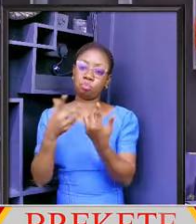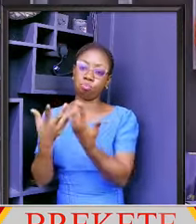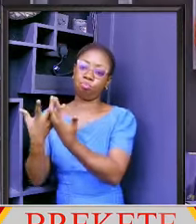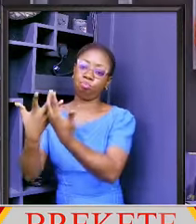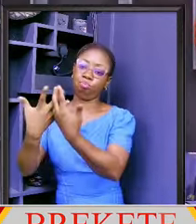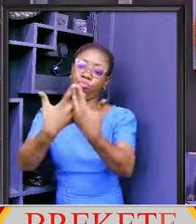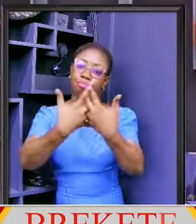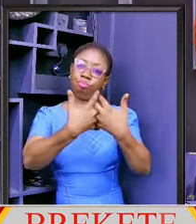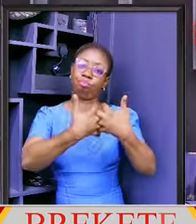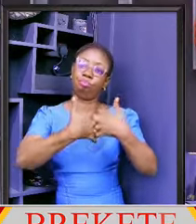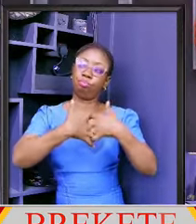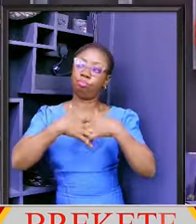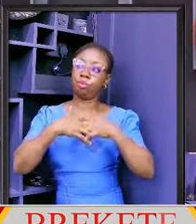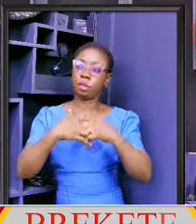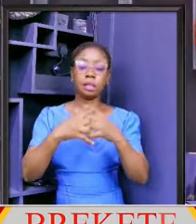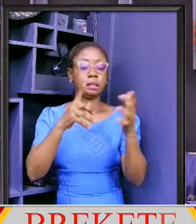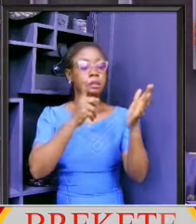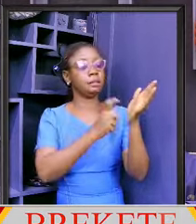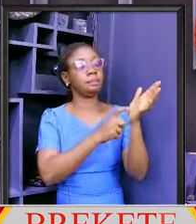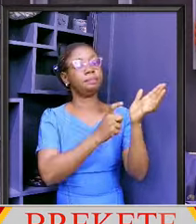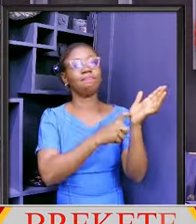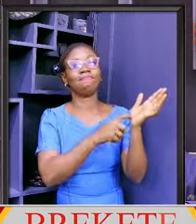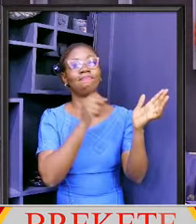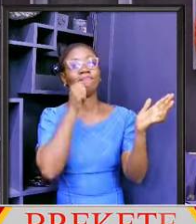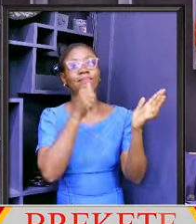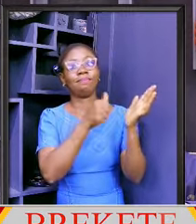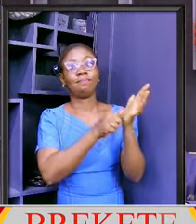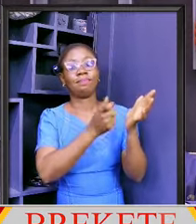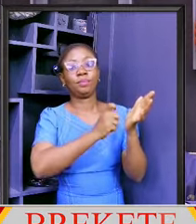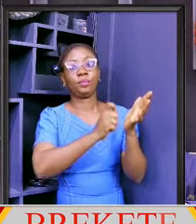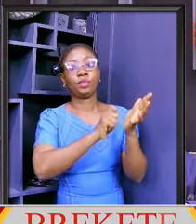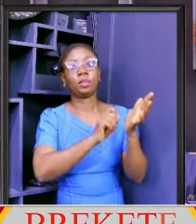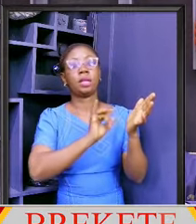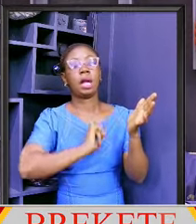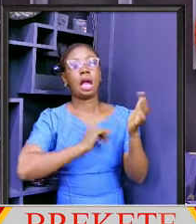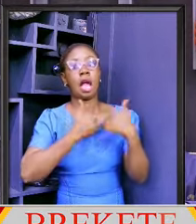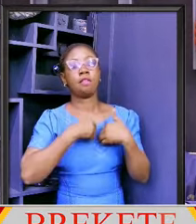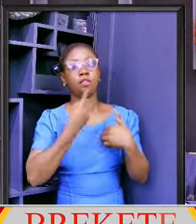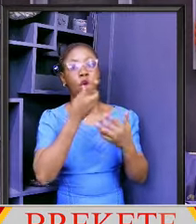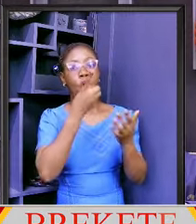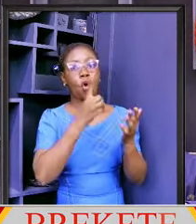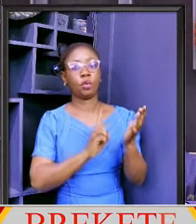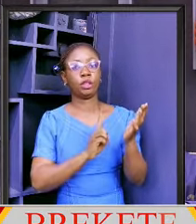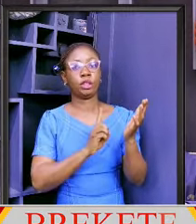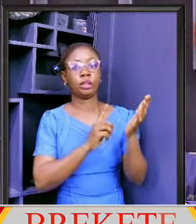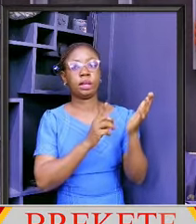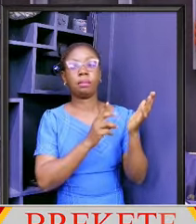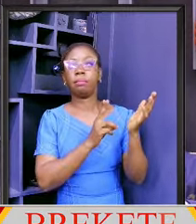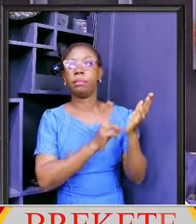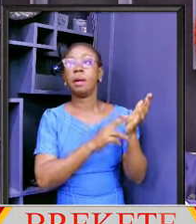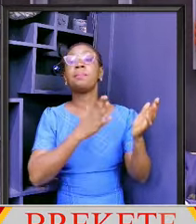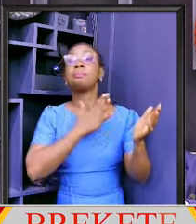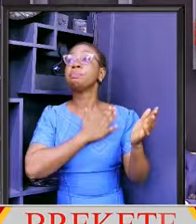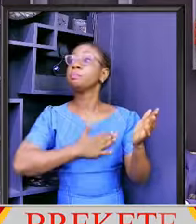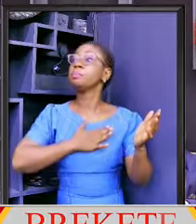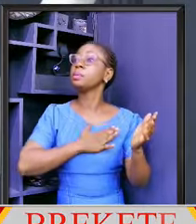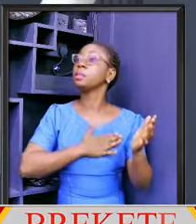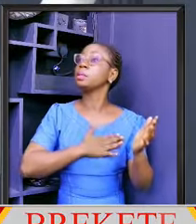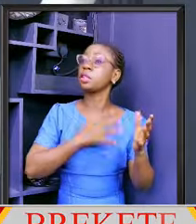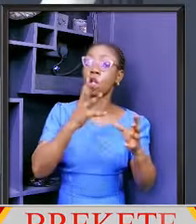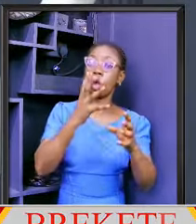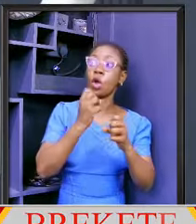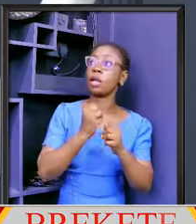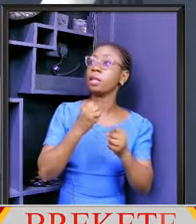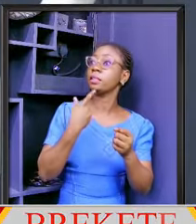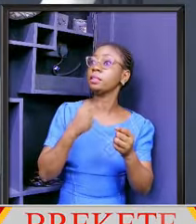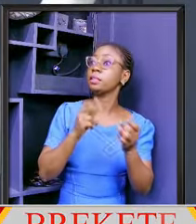to come together. This is the letter written to us. The original copy is still with me because I was the secretary of board of trustees. Please collect these documents, snap them,